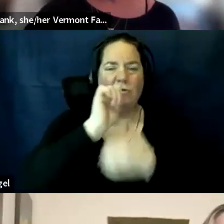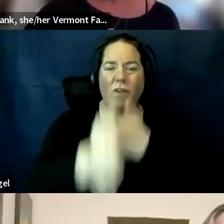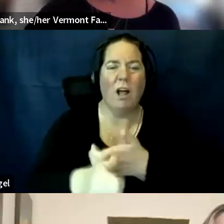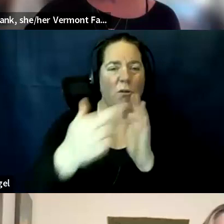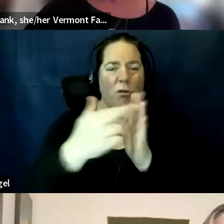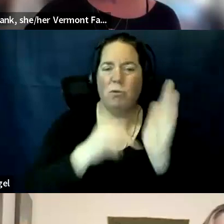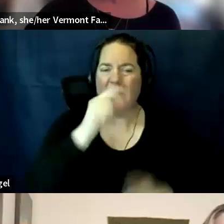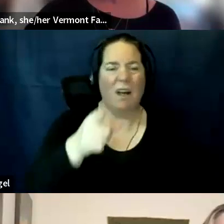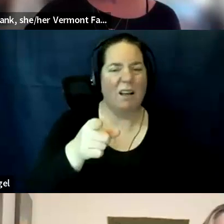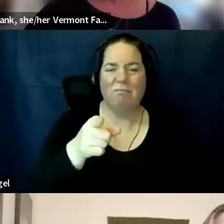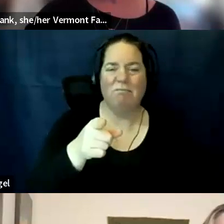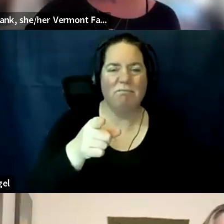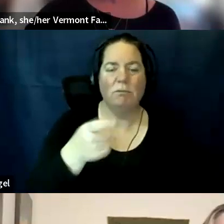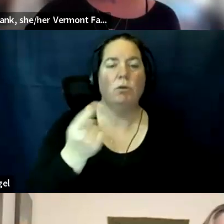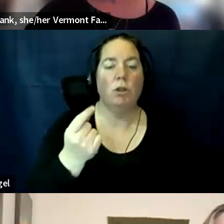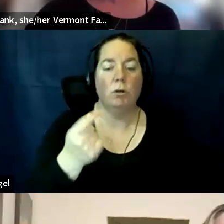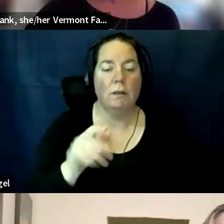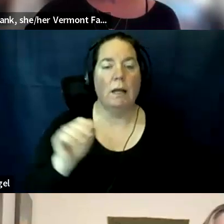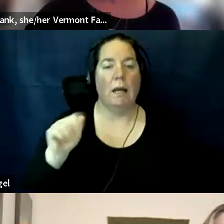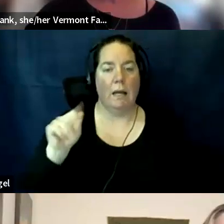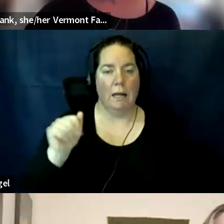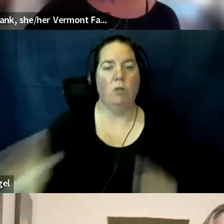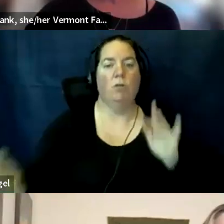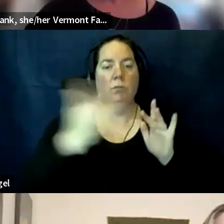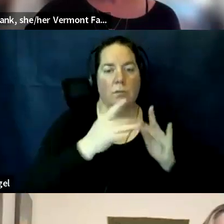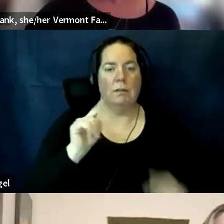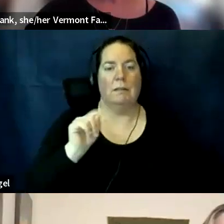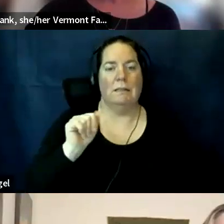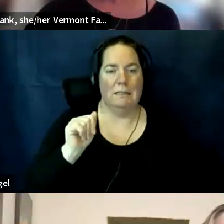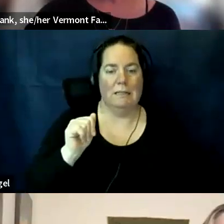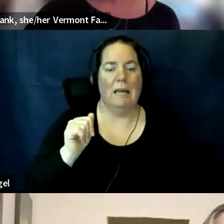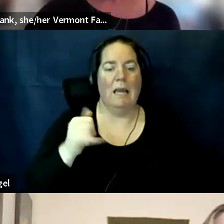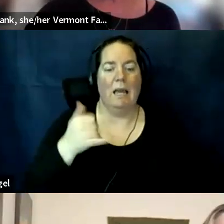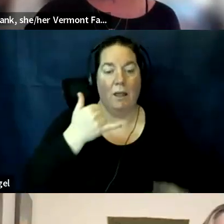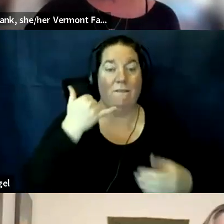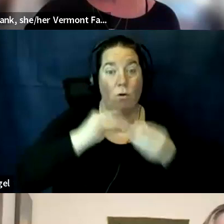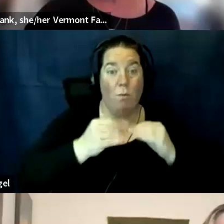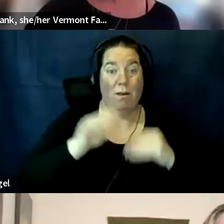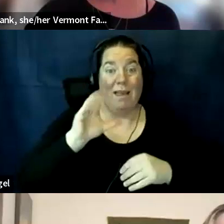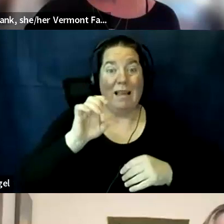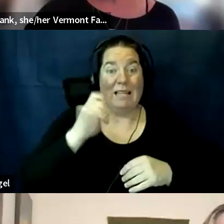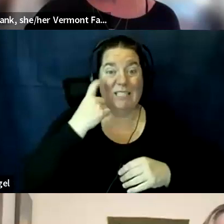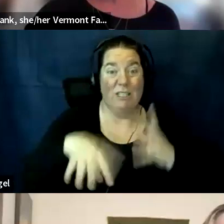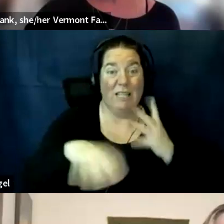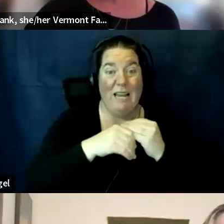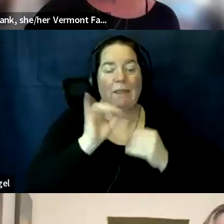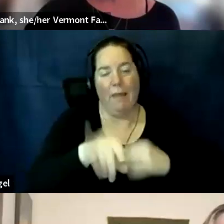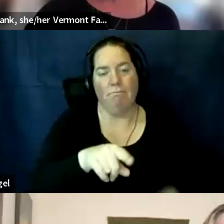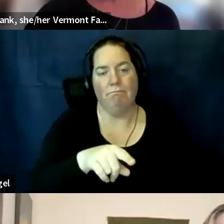rules? You could reach out to the TA line. I think that's what Cassie just put in, and we can further direct